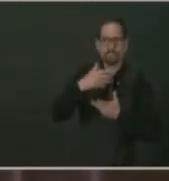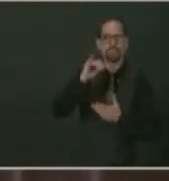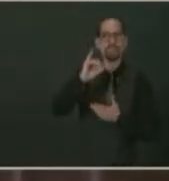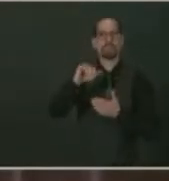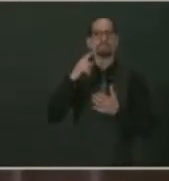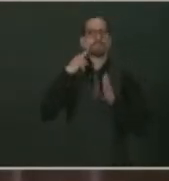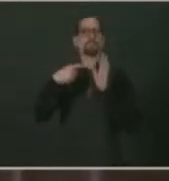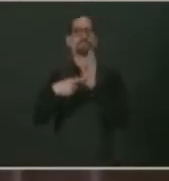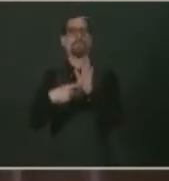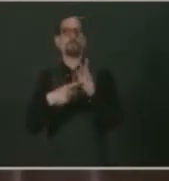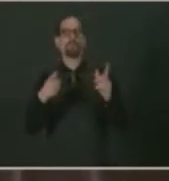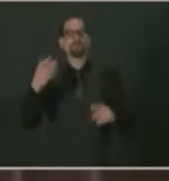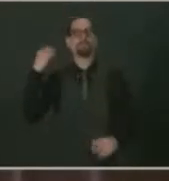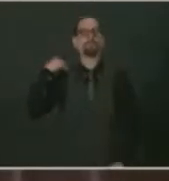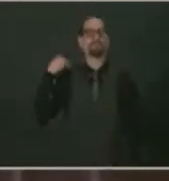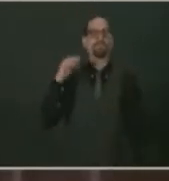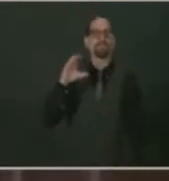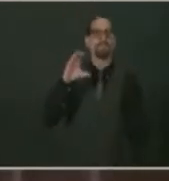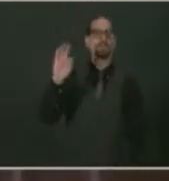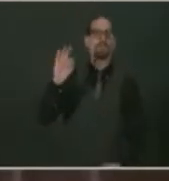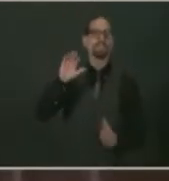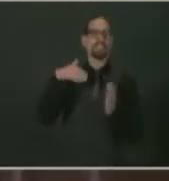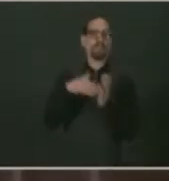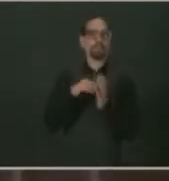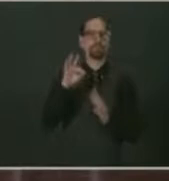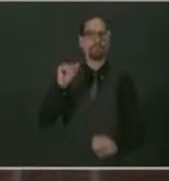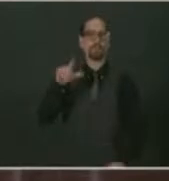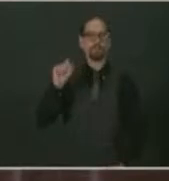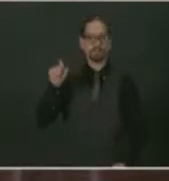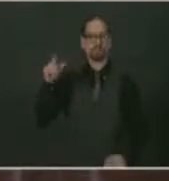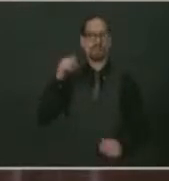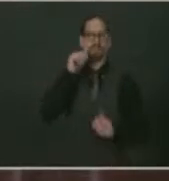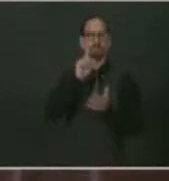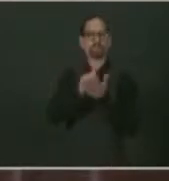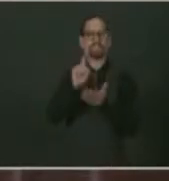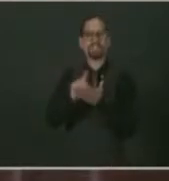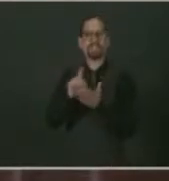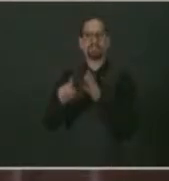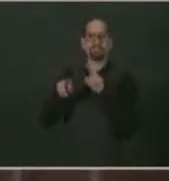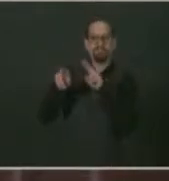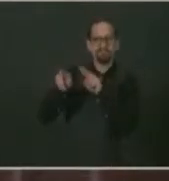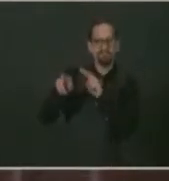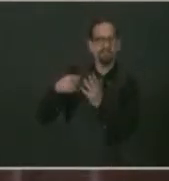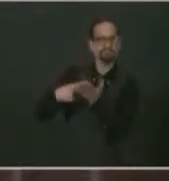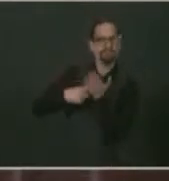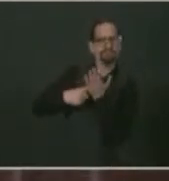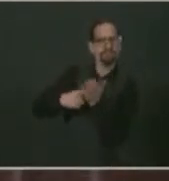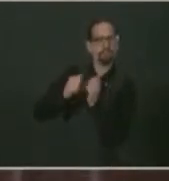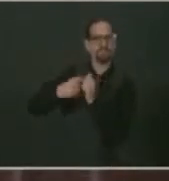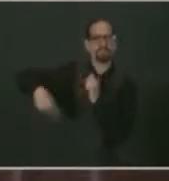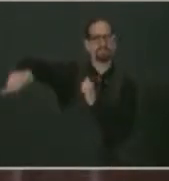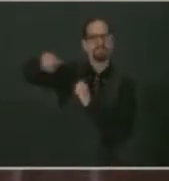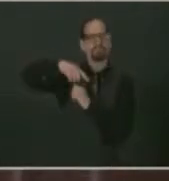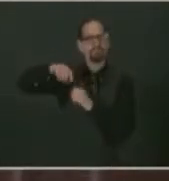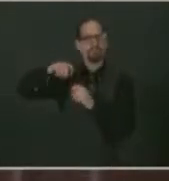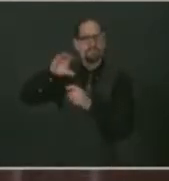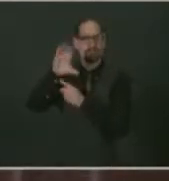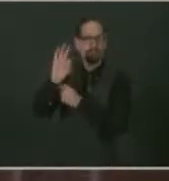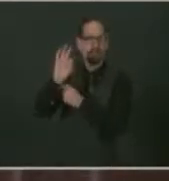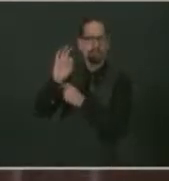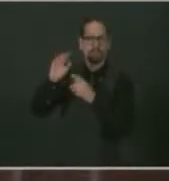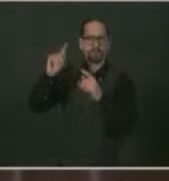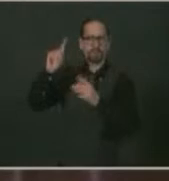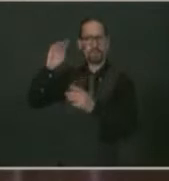We had our weekly conversation with our Central Falls mayor and her team today, and really showed